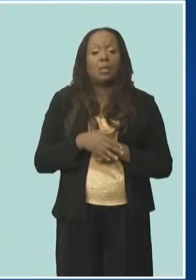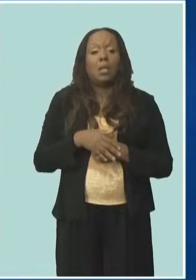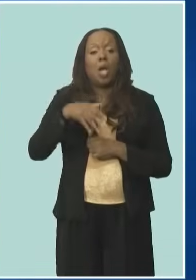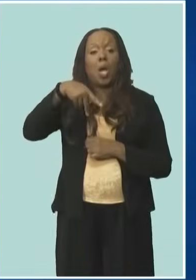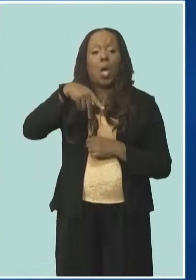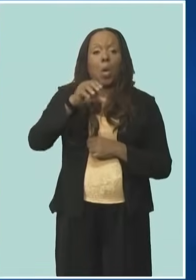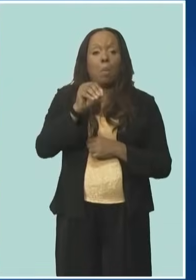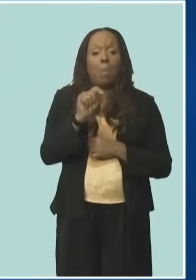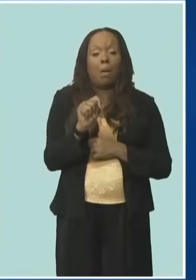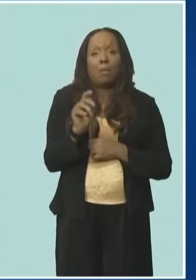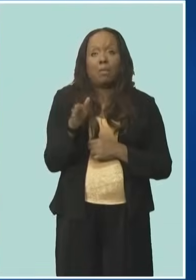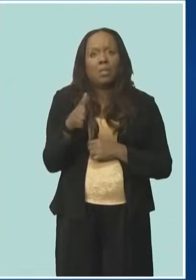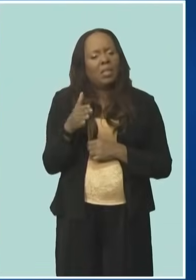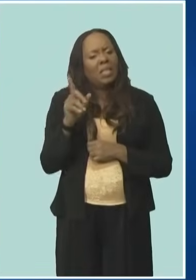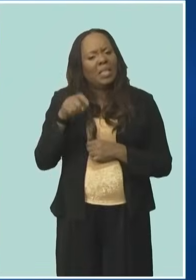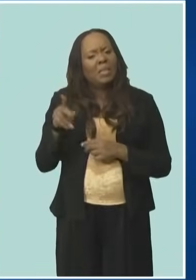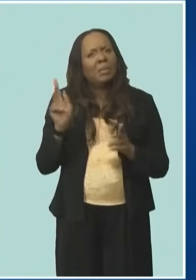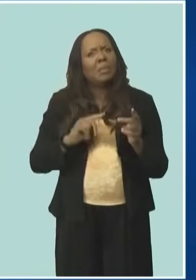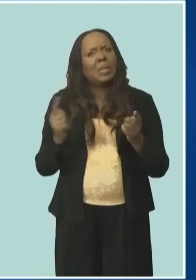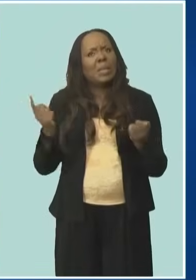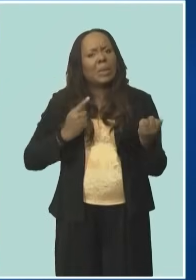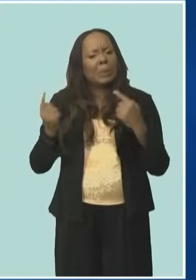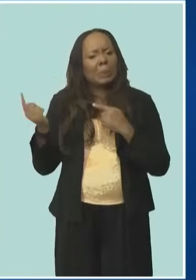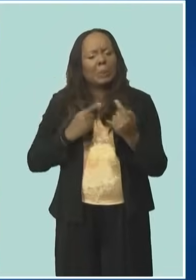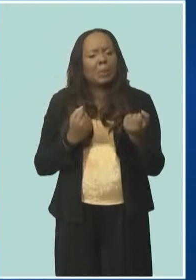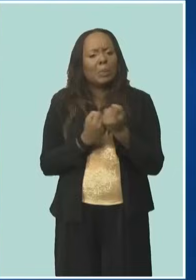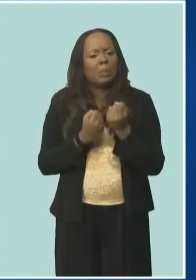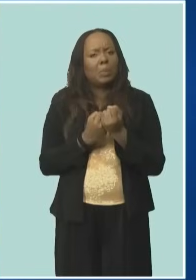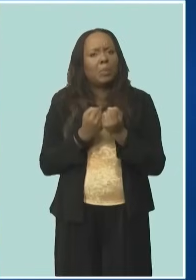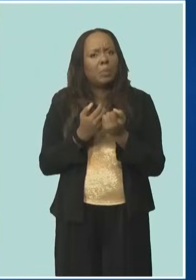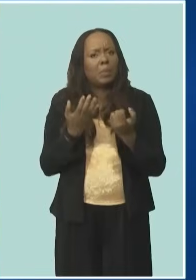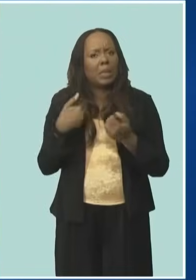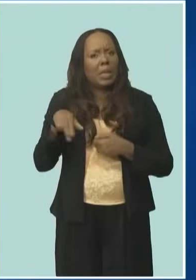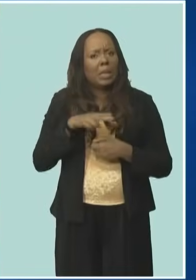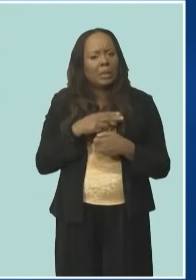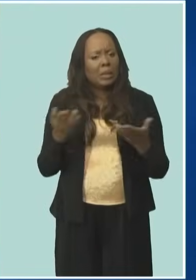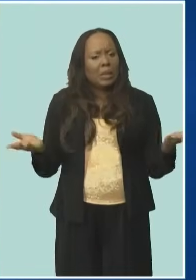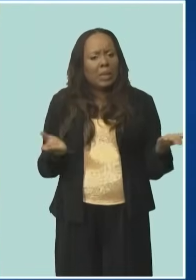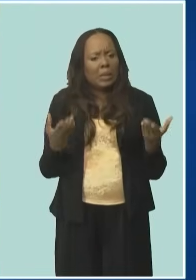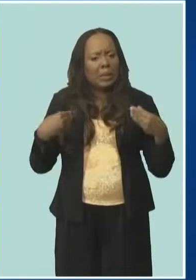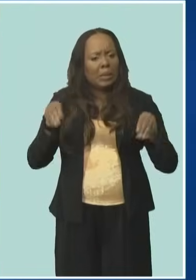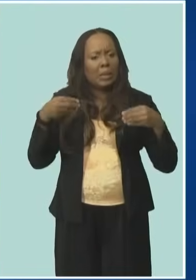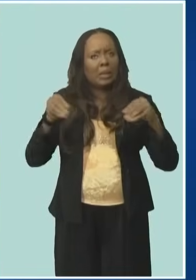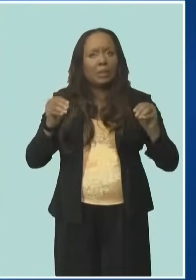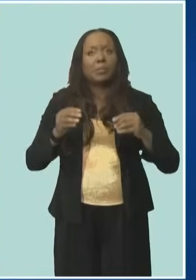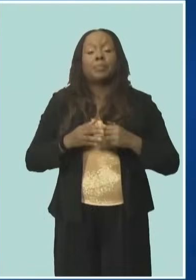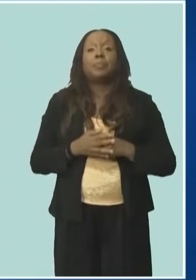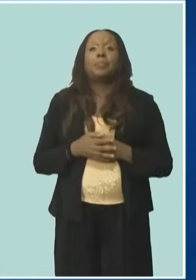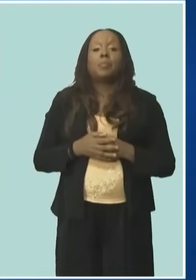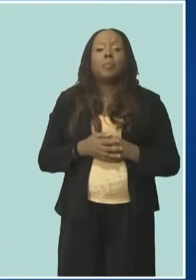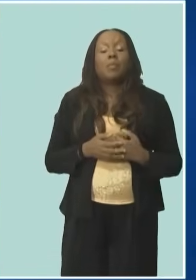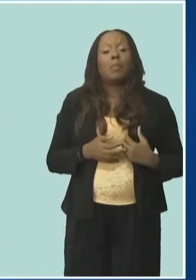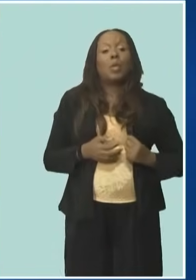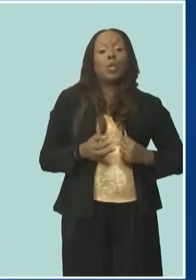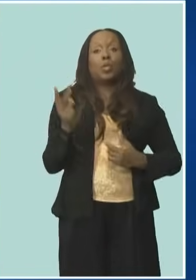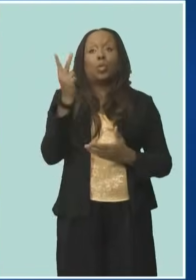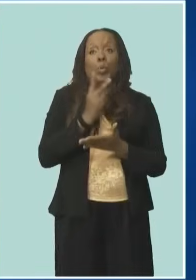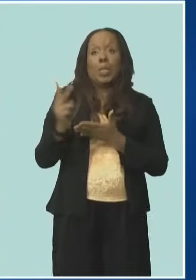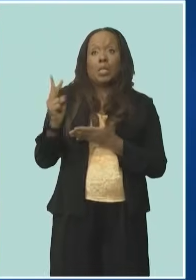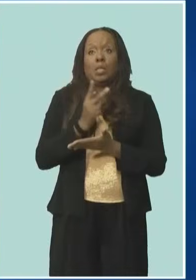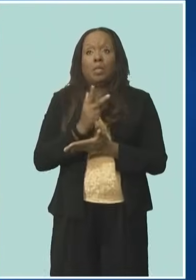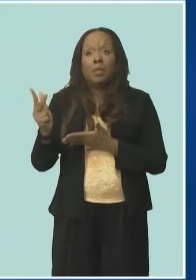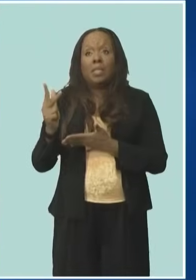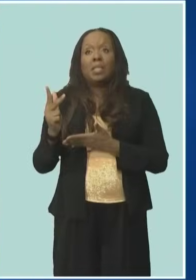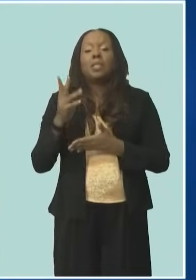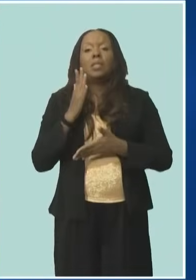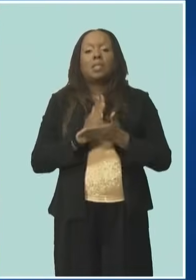variety of fish. We need the public to come and support the market. Ms. Noble says for the past 2 to 3 weeks, certain